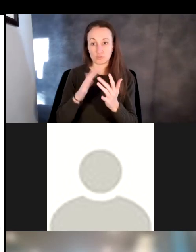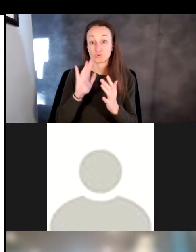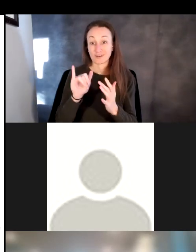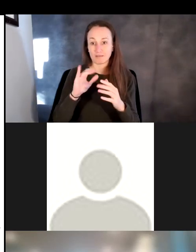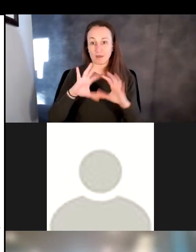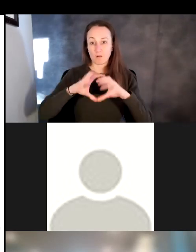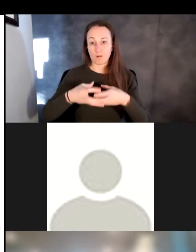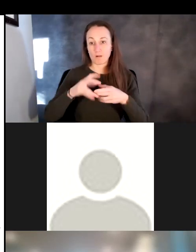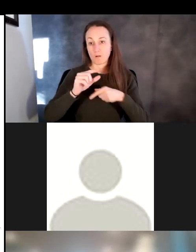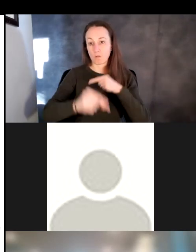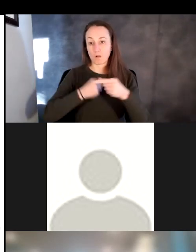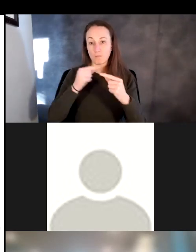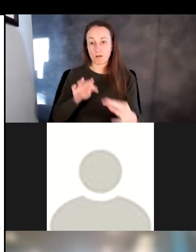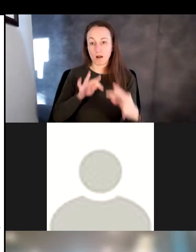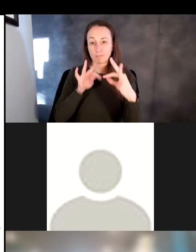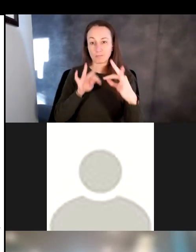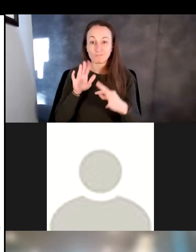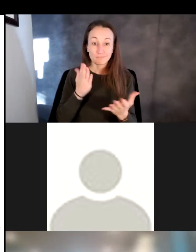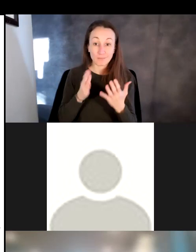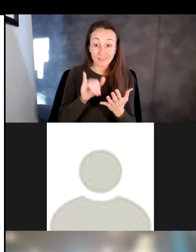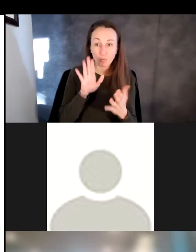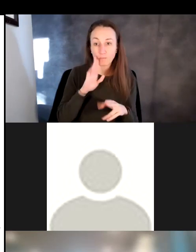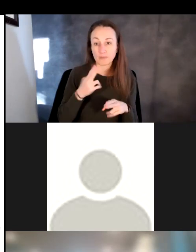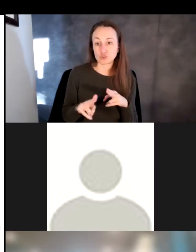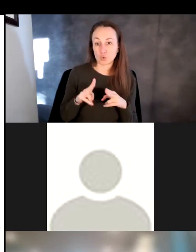than maybe we want, right? There would be a shorter path in this landscape.